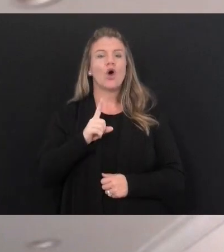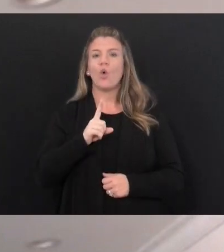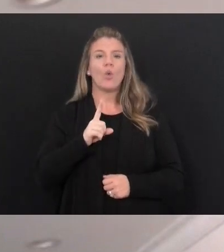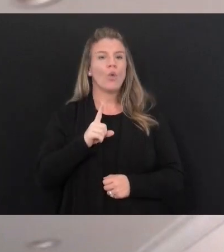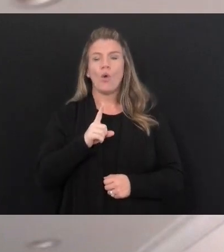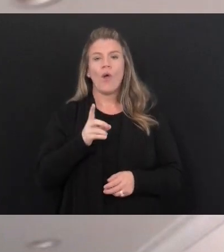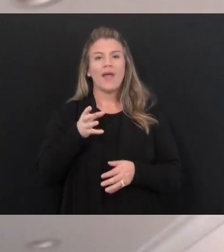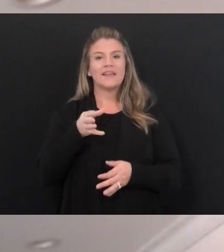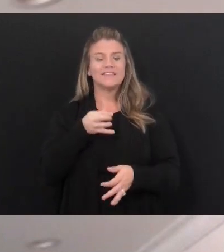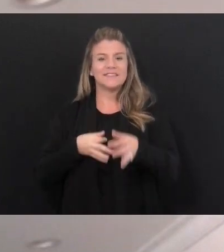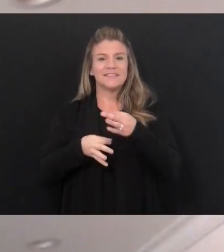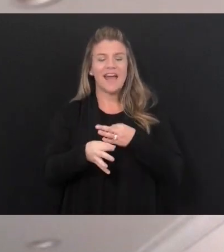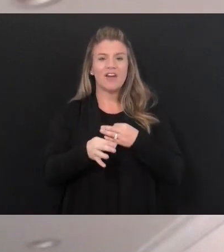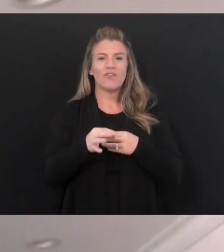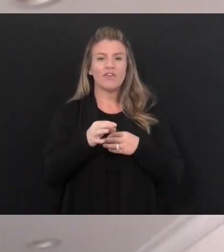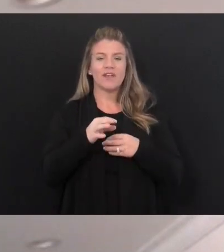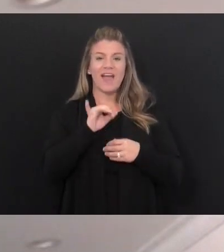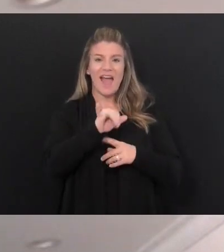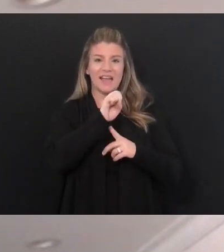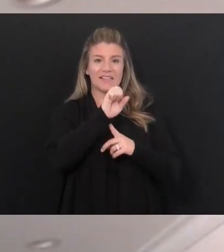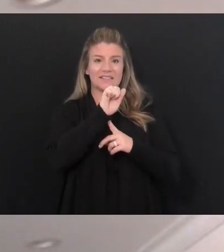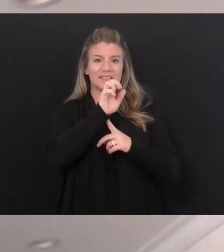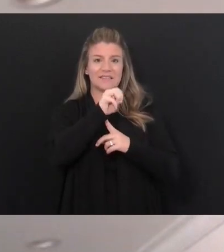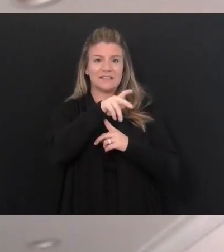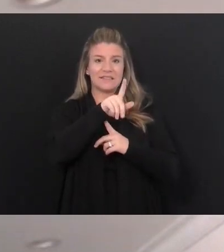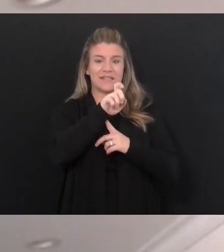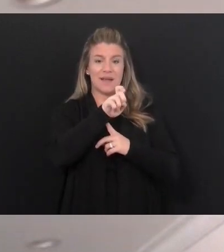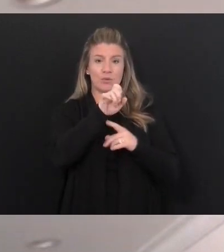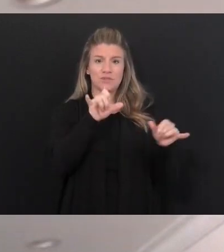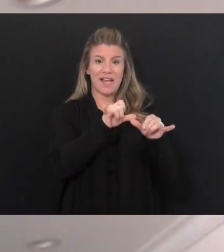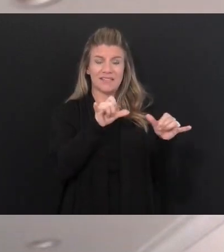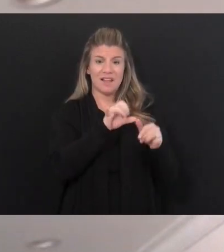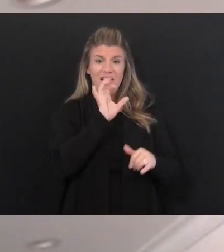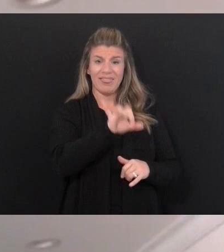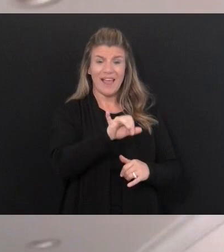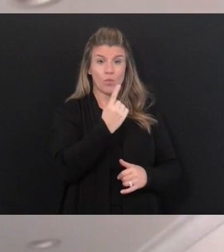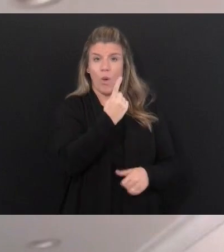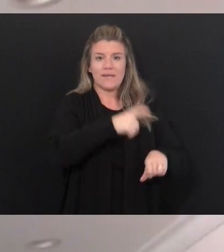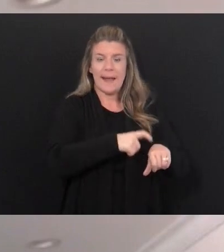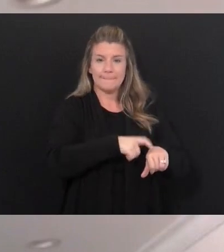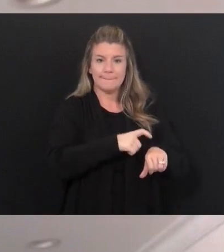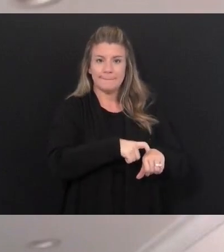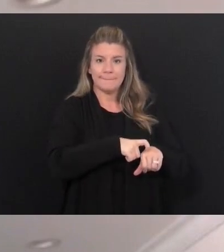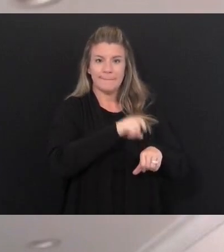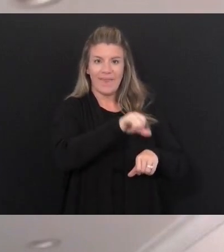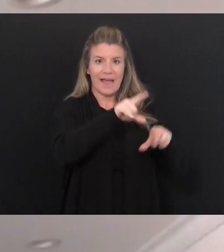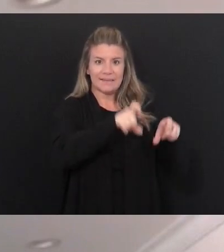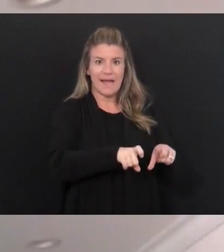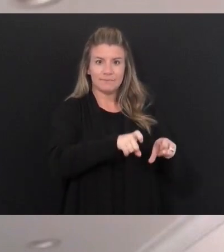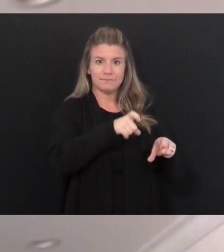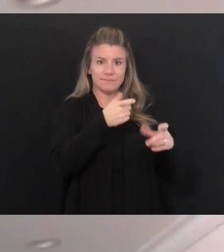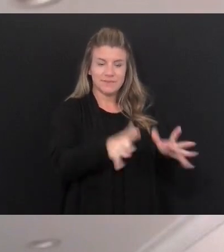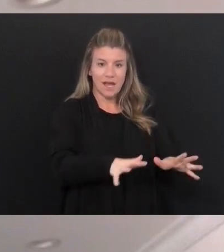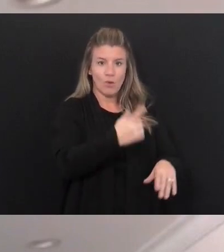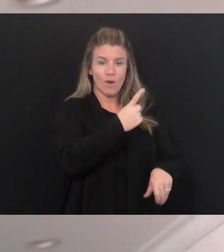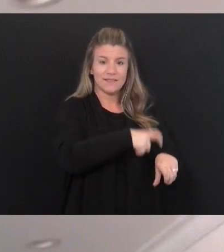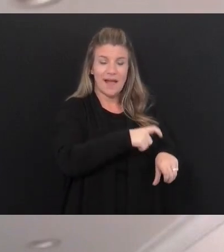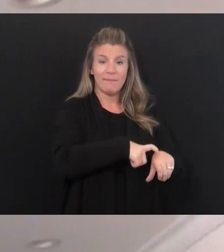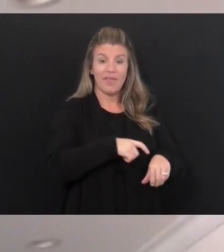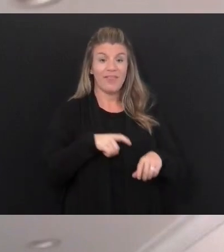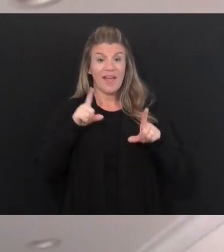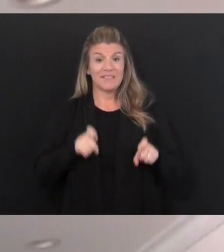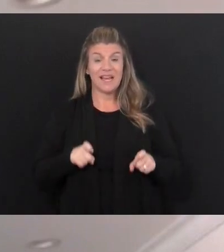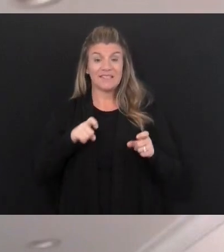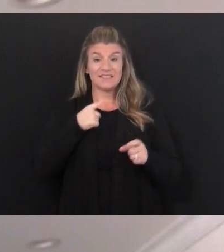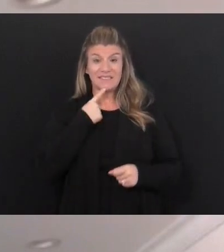a sample size, because that sample size is only 1 point in time, because the viral test says that at this moment, when you got